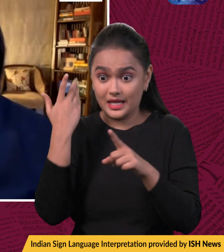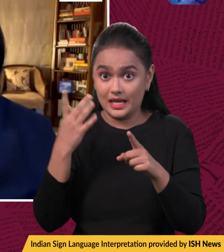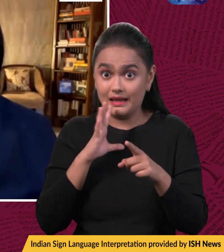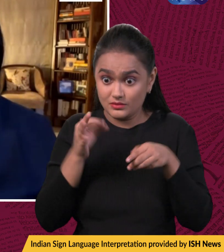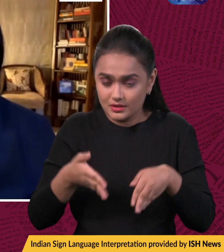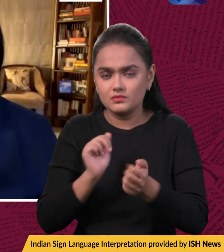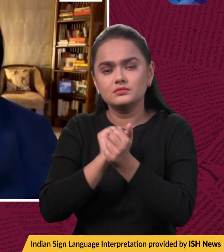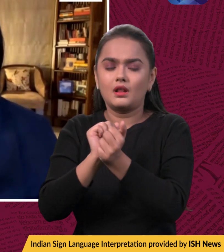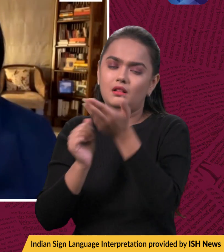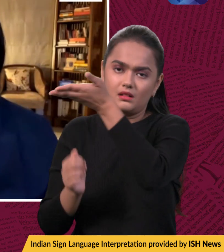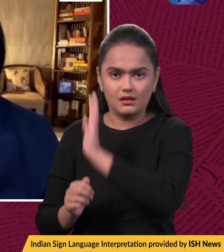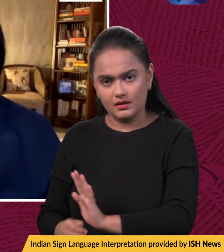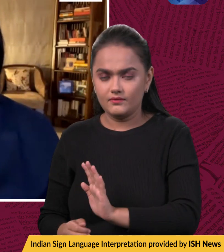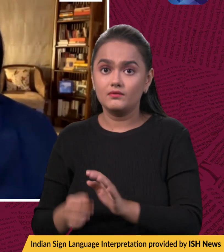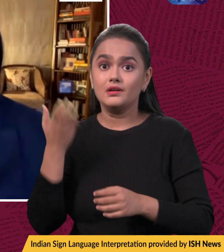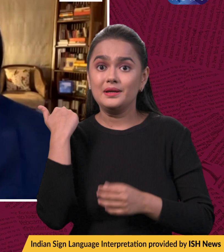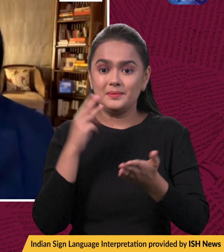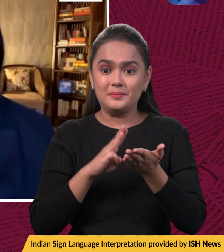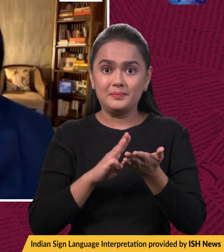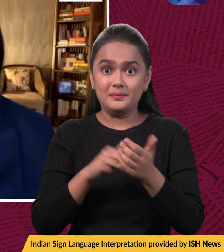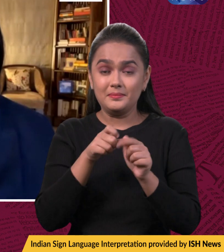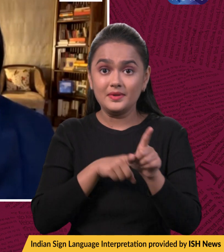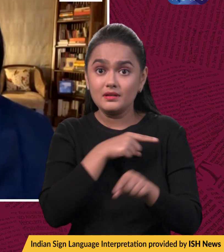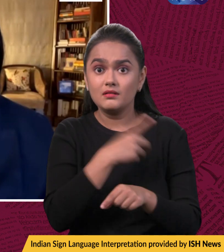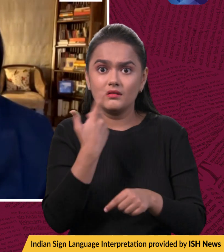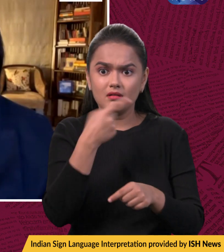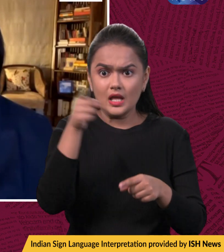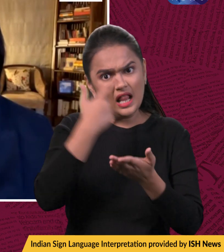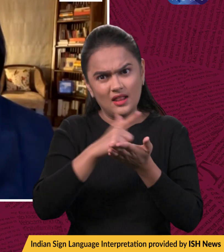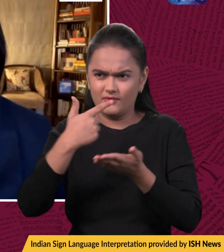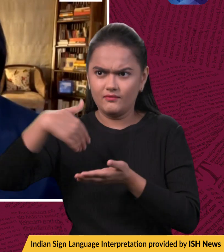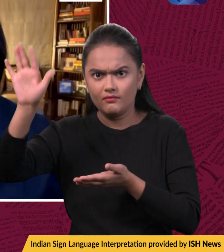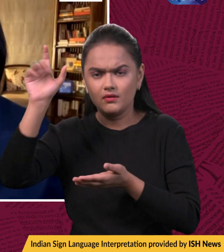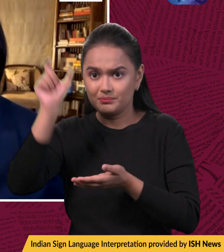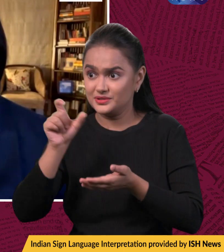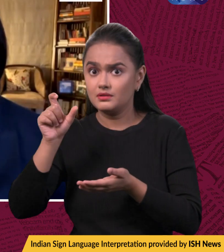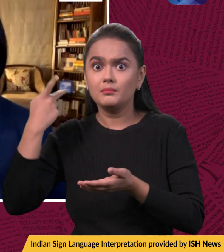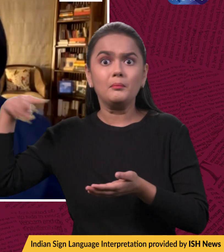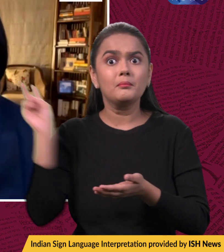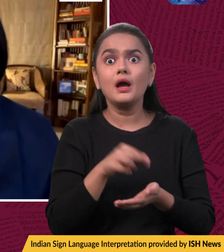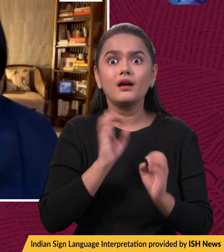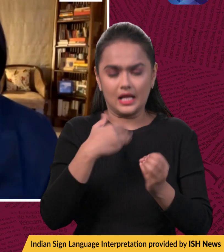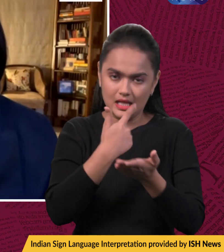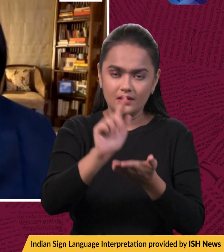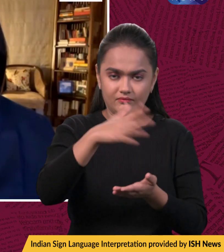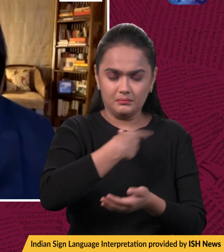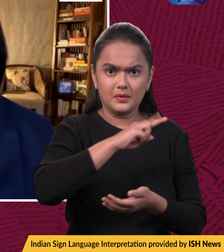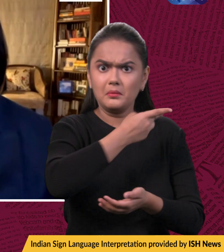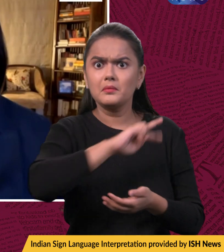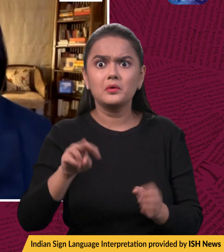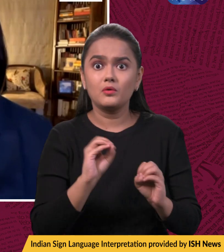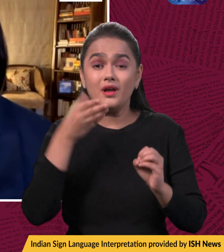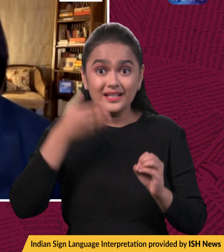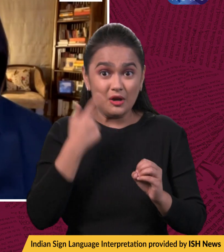who happens to also be in jail at this point. In May, Singh went on medical leave and did not report to duty again after that. Currently,